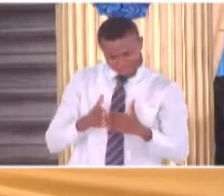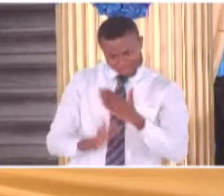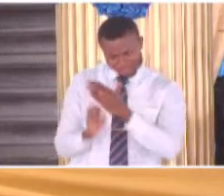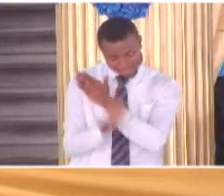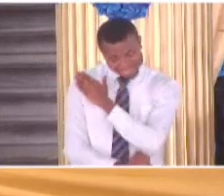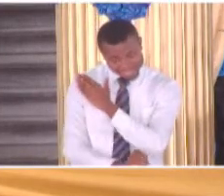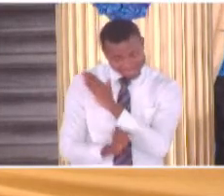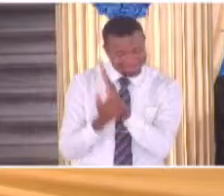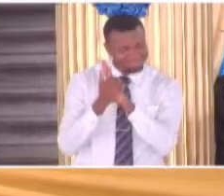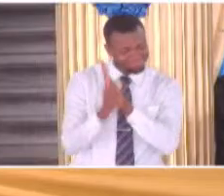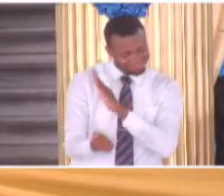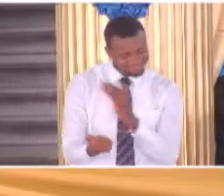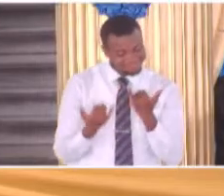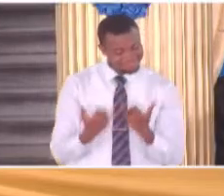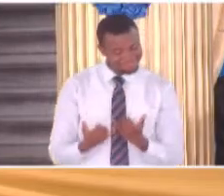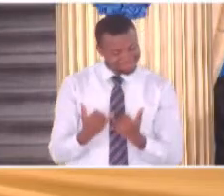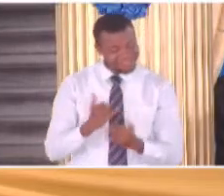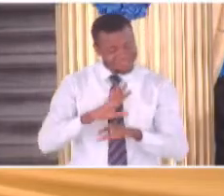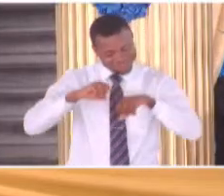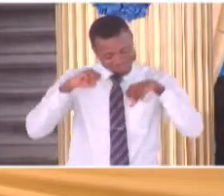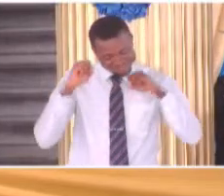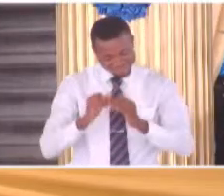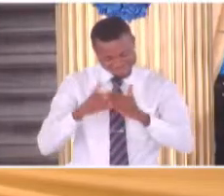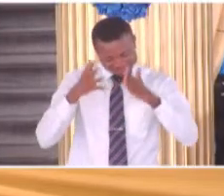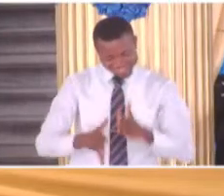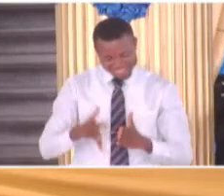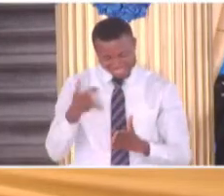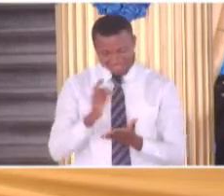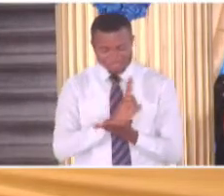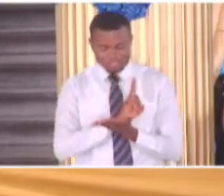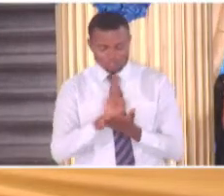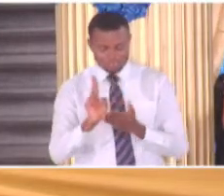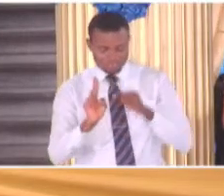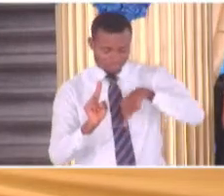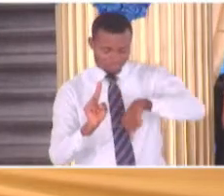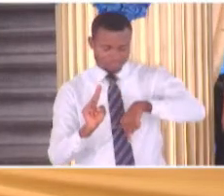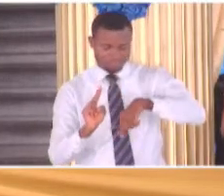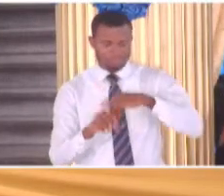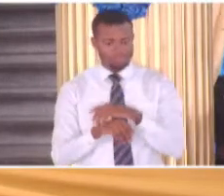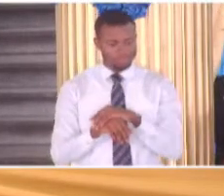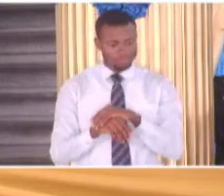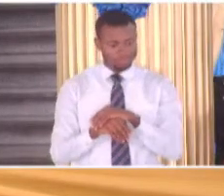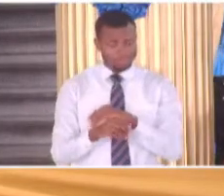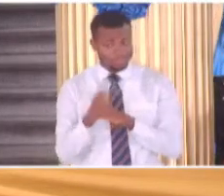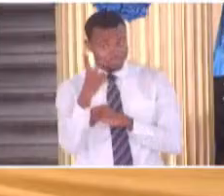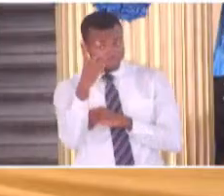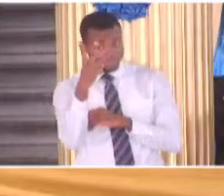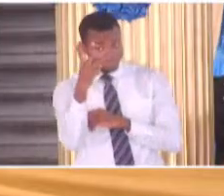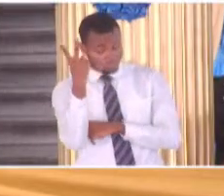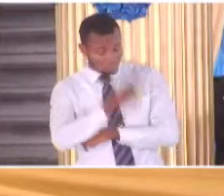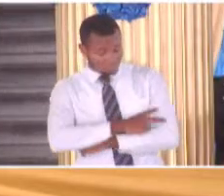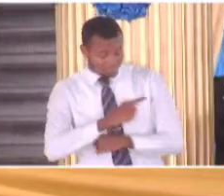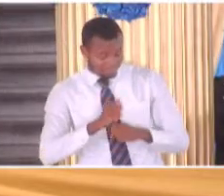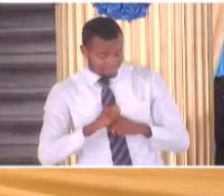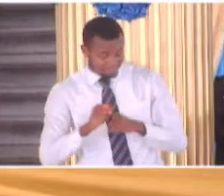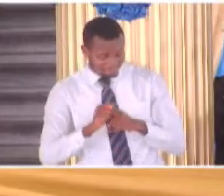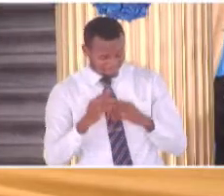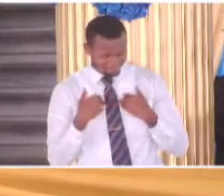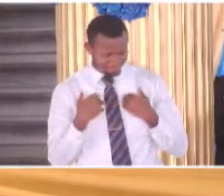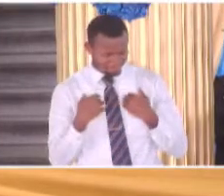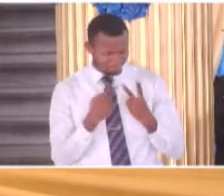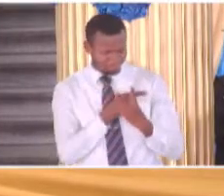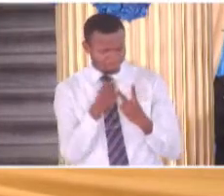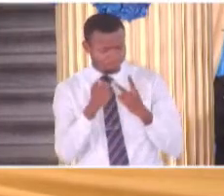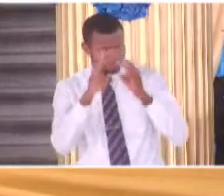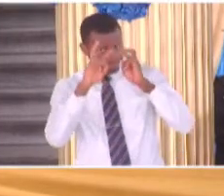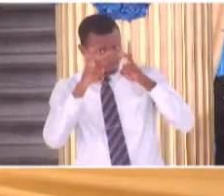of current and potential leaders in the university. The 2-day training covered key topics,